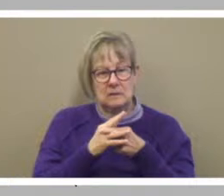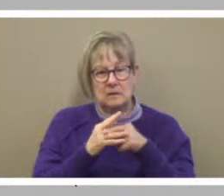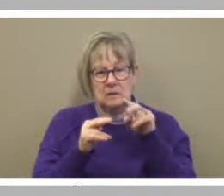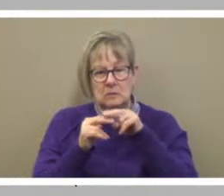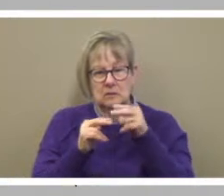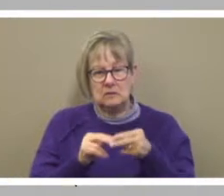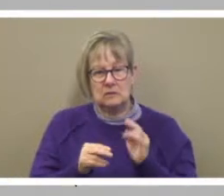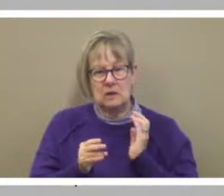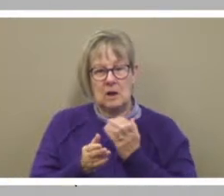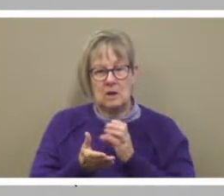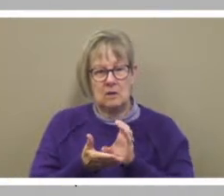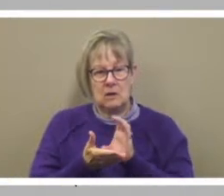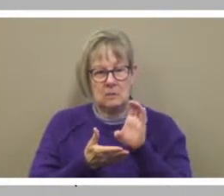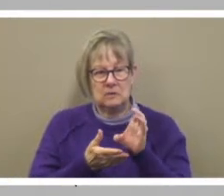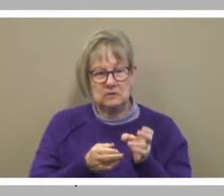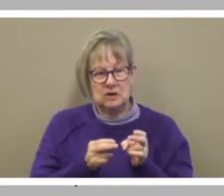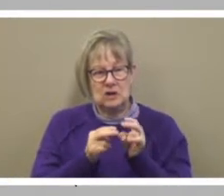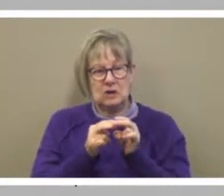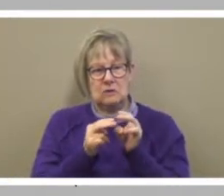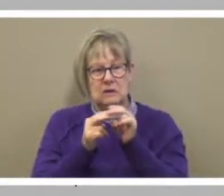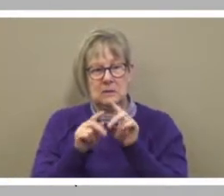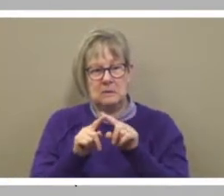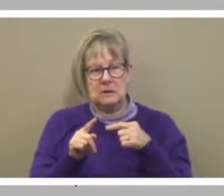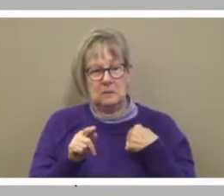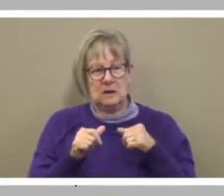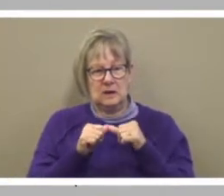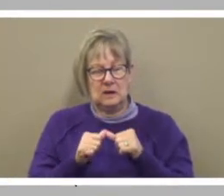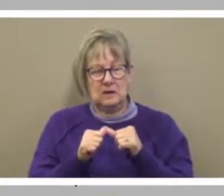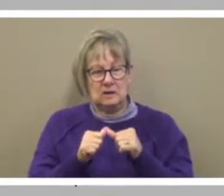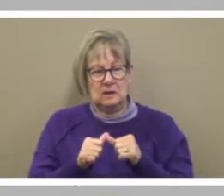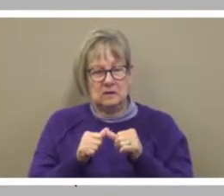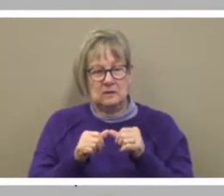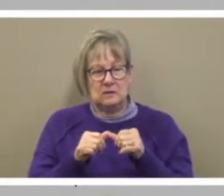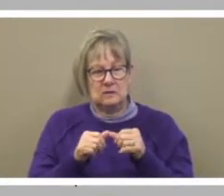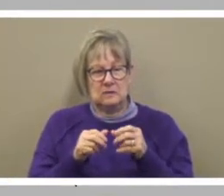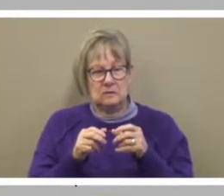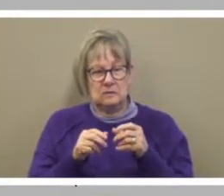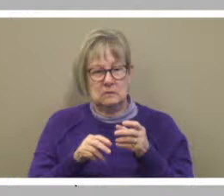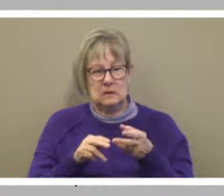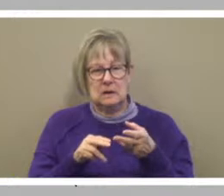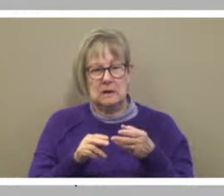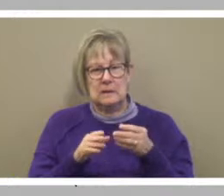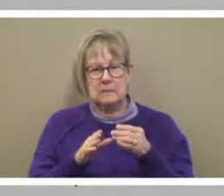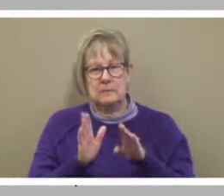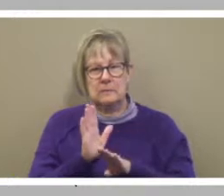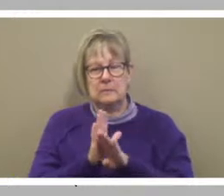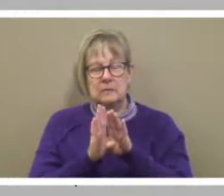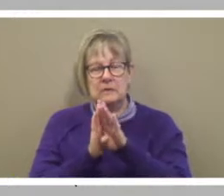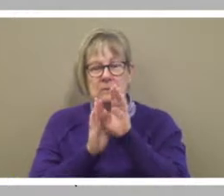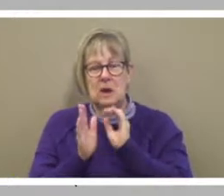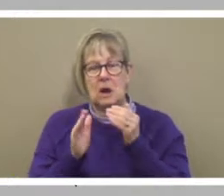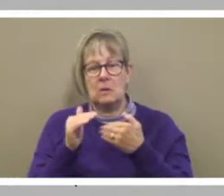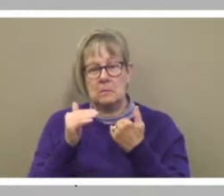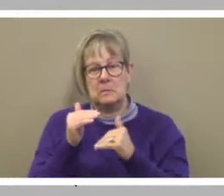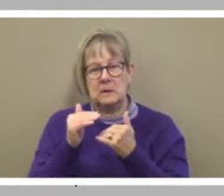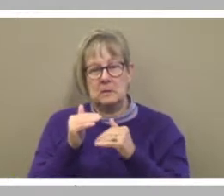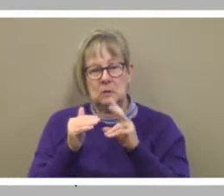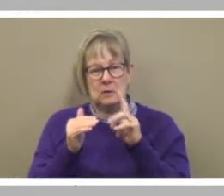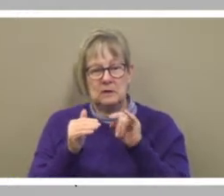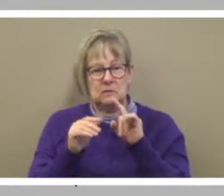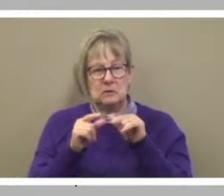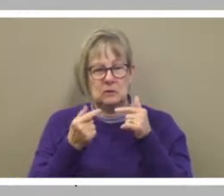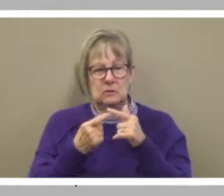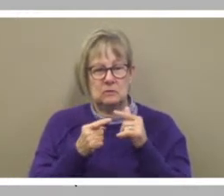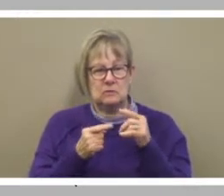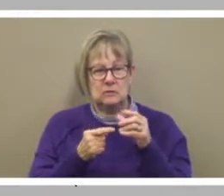compensation increases, but we continue to maintain where we're building and increasing our minimum wage. So we go to 50 cents a